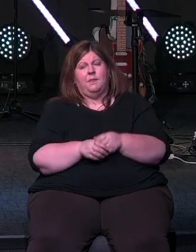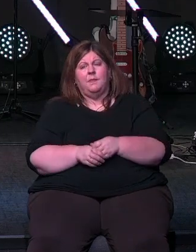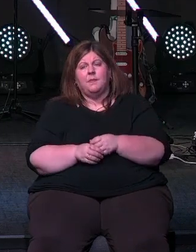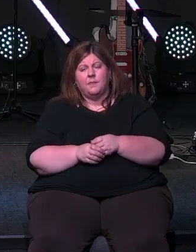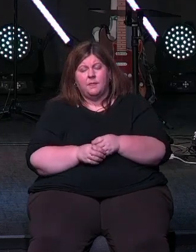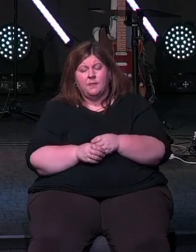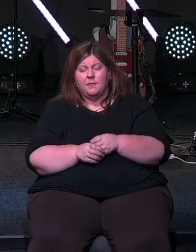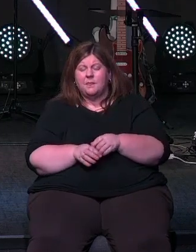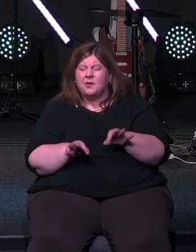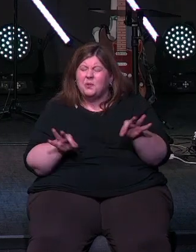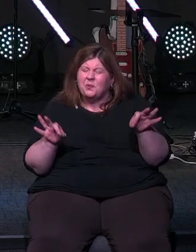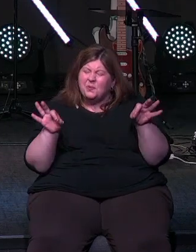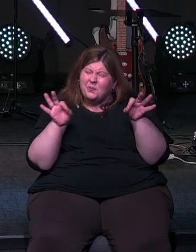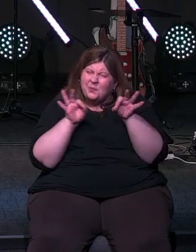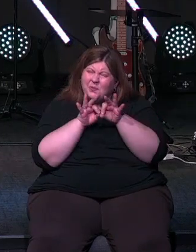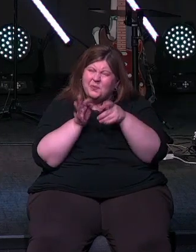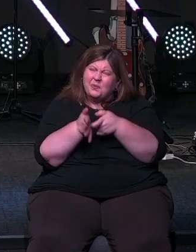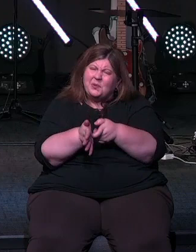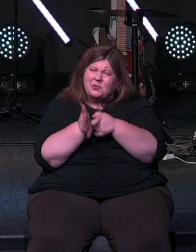Crucial.